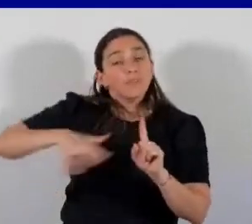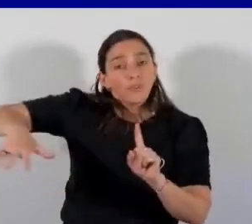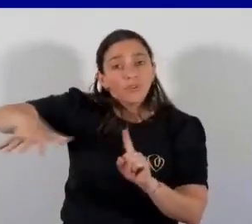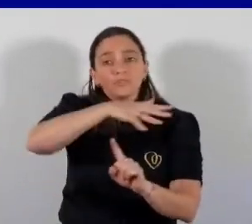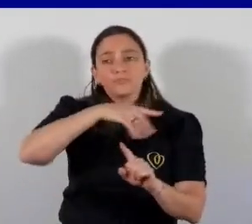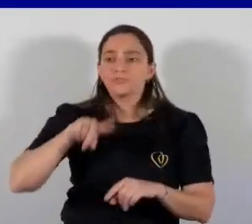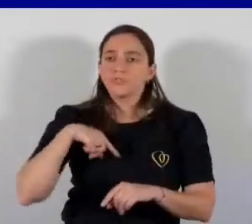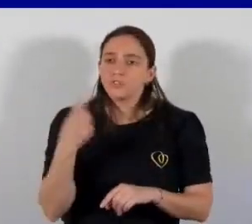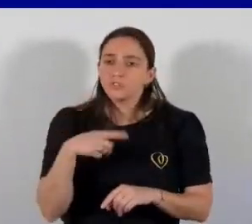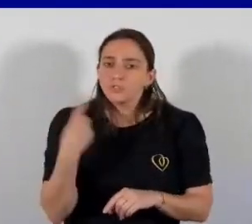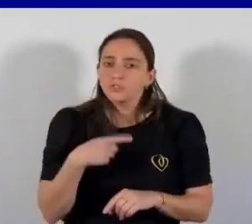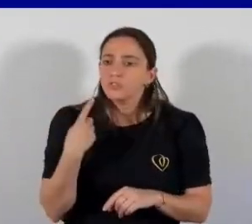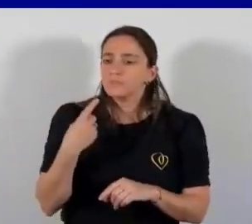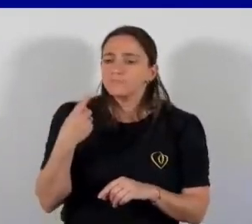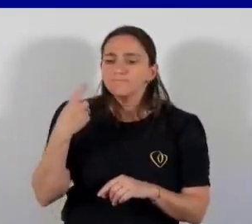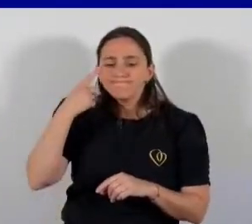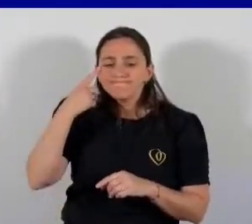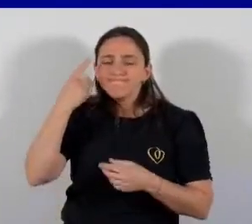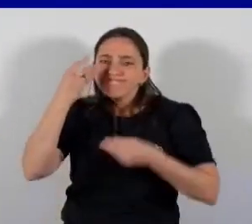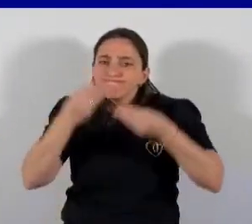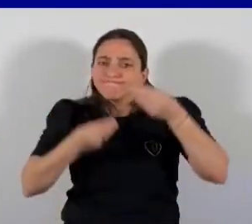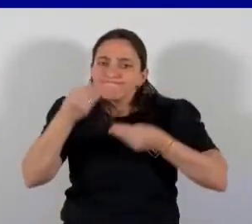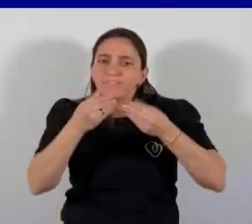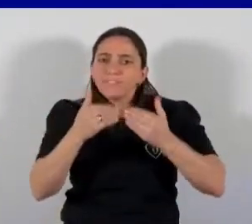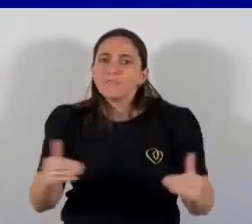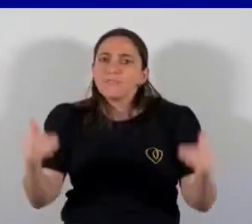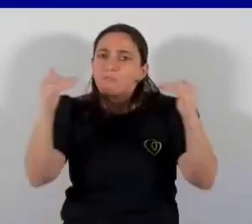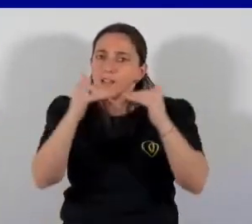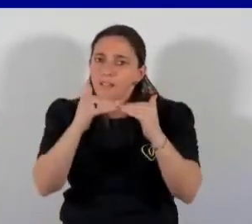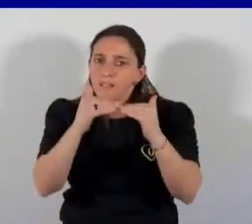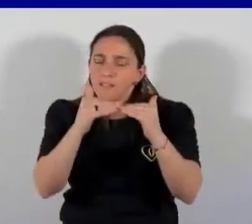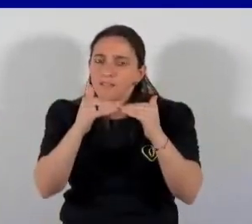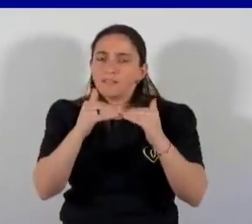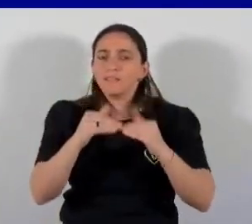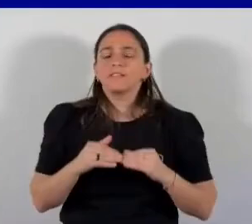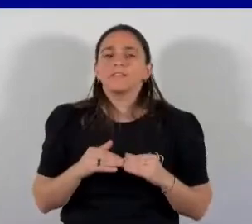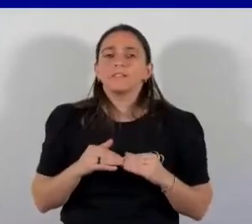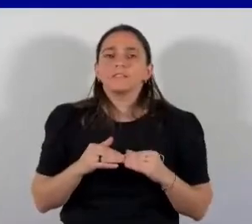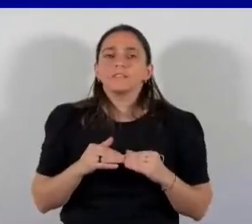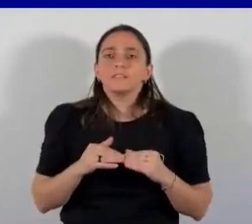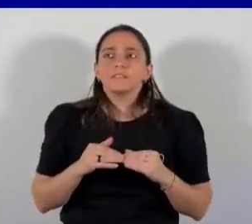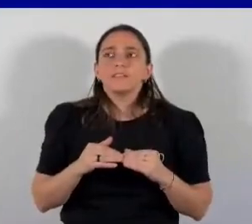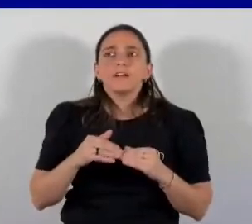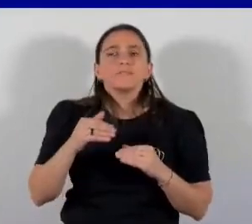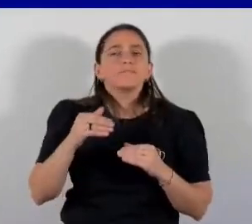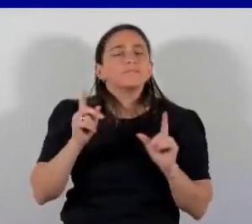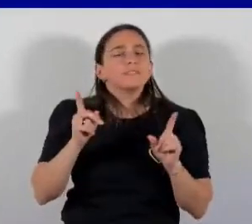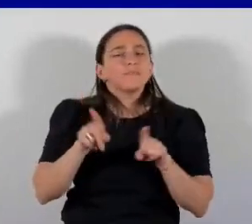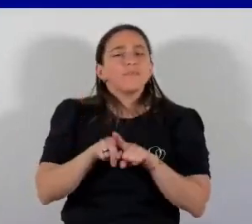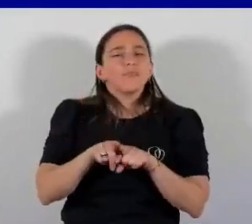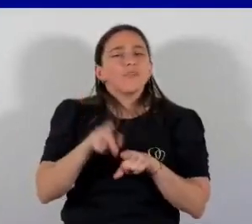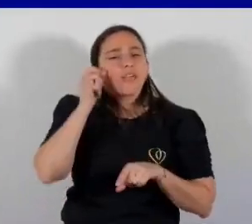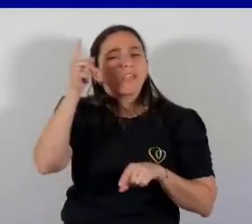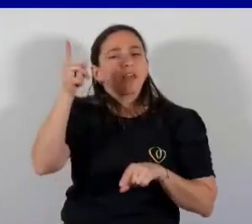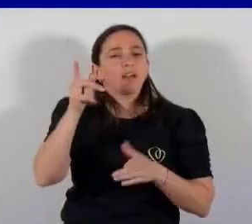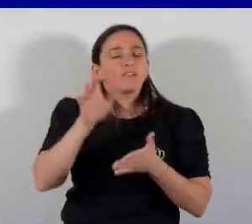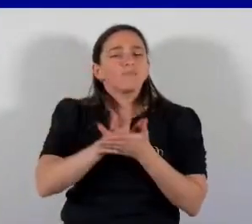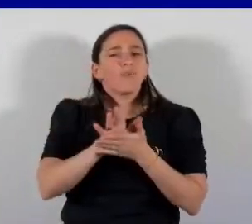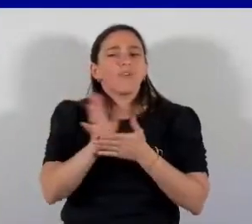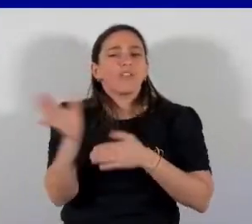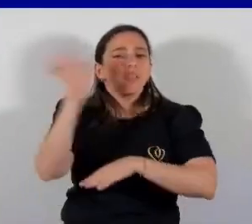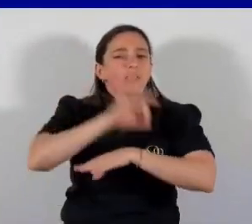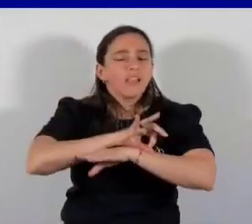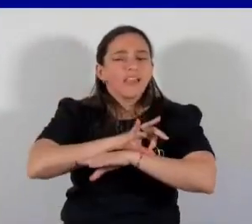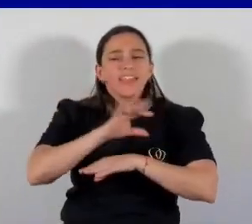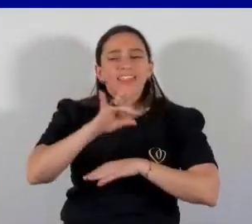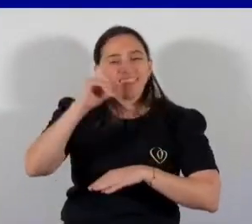fact, in that context, equilibrio fiscal, where we have gained fiscal balance, esta idea del déficit cero tiene this